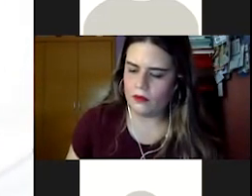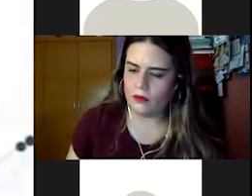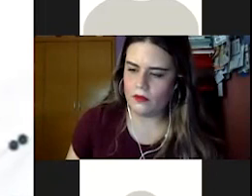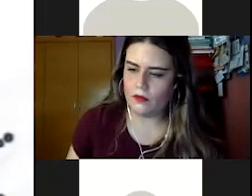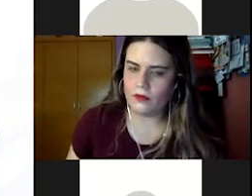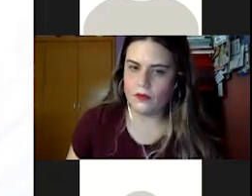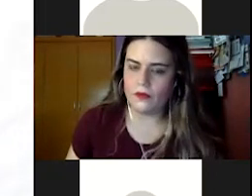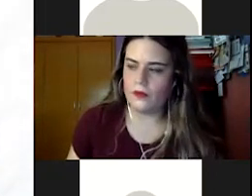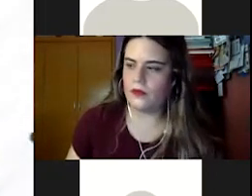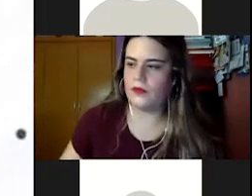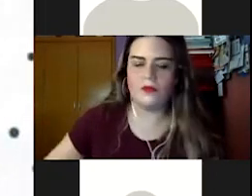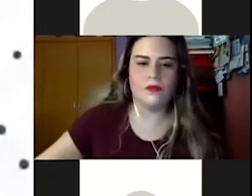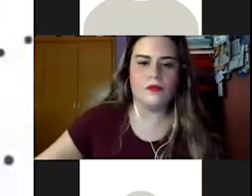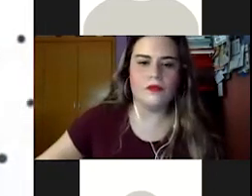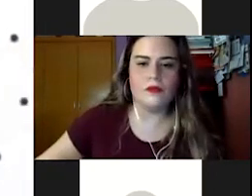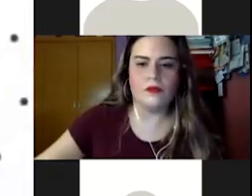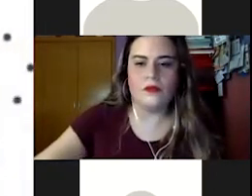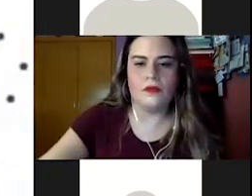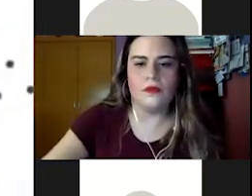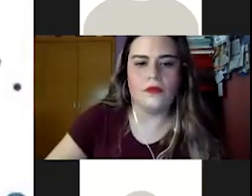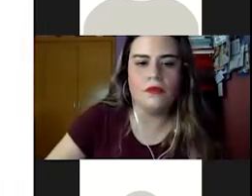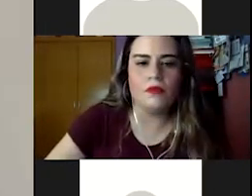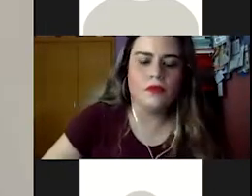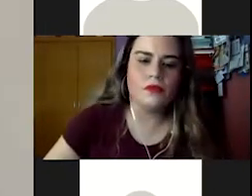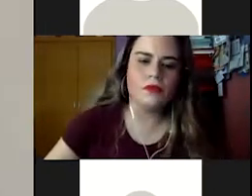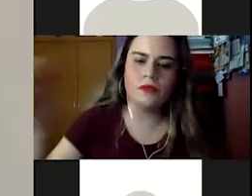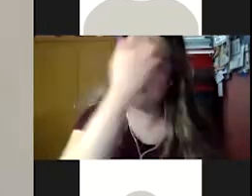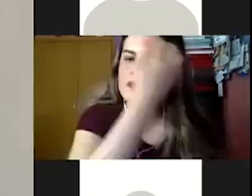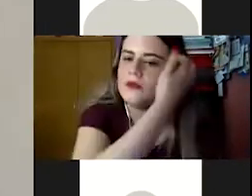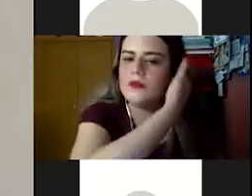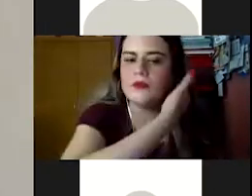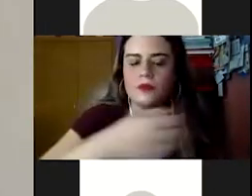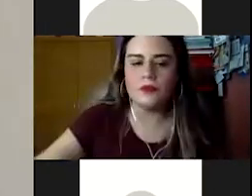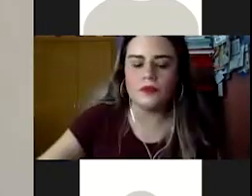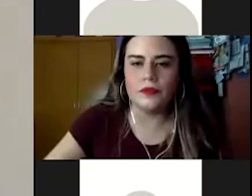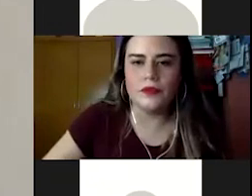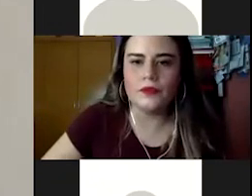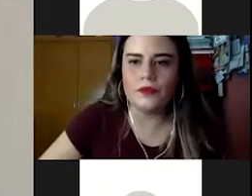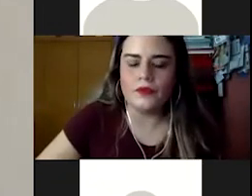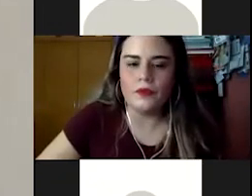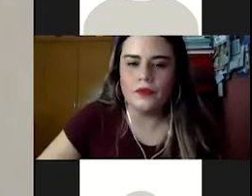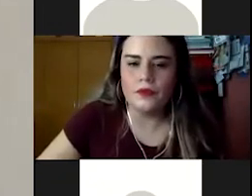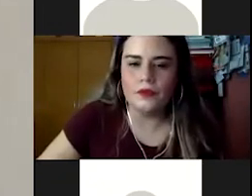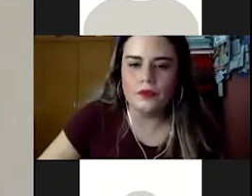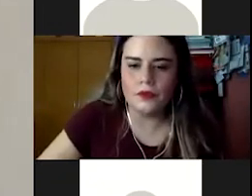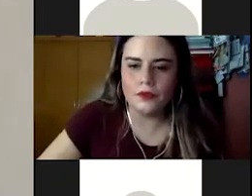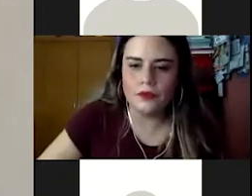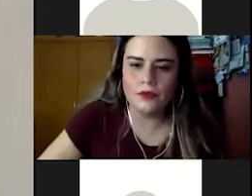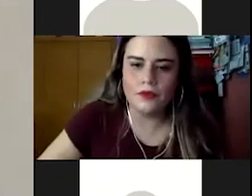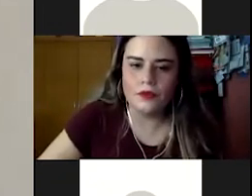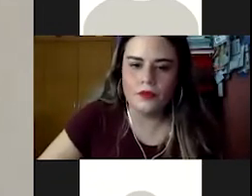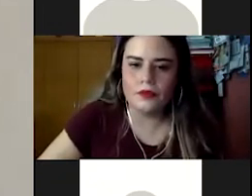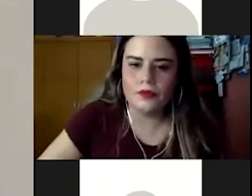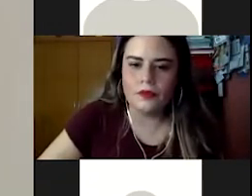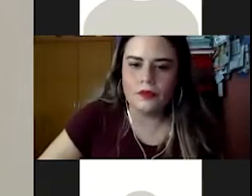among the partners that are included and how that might affect the outcomes of the partnership, the